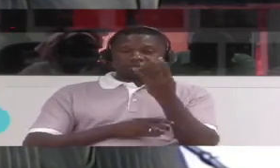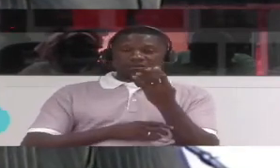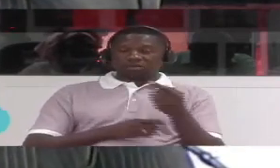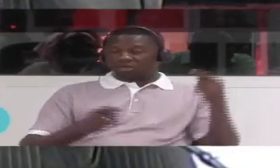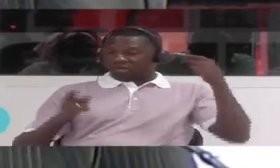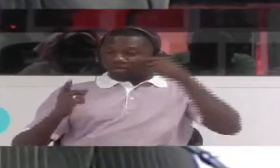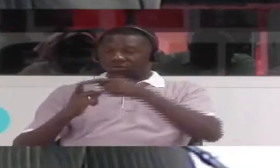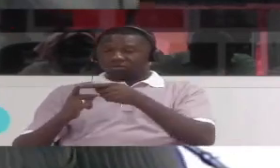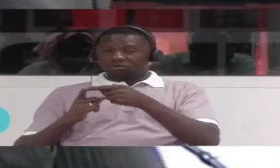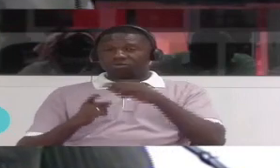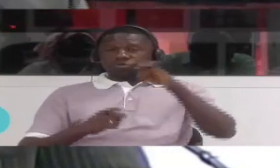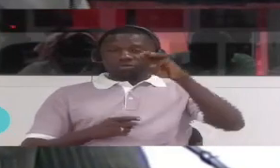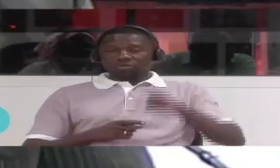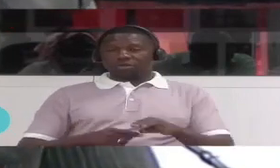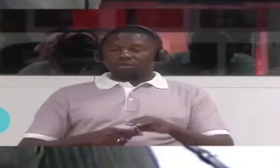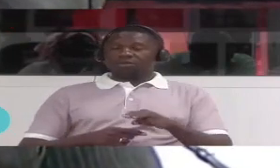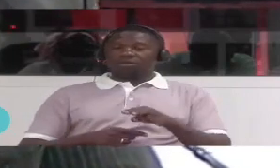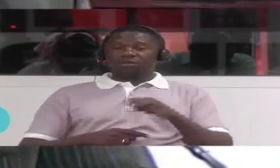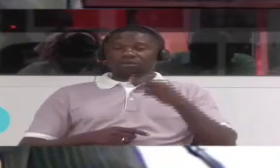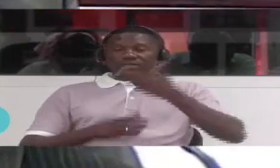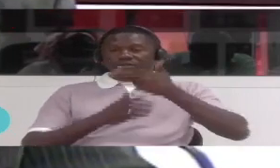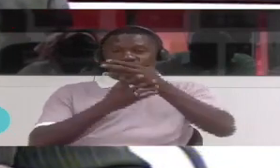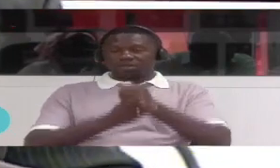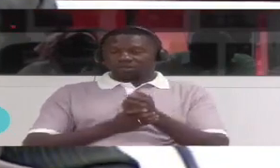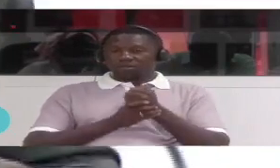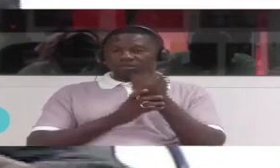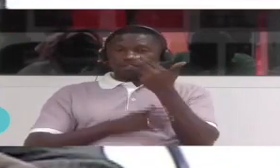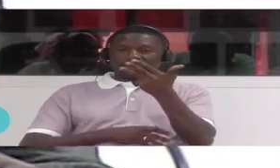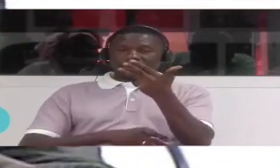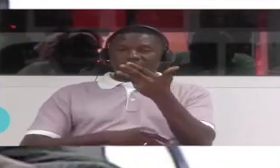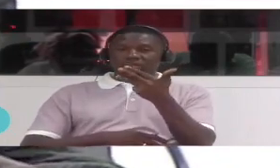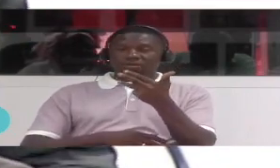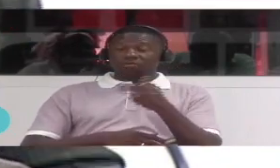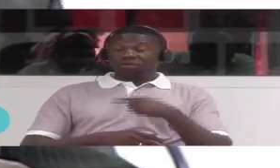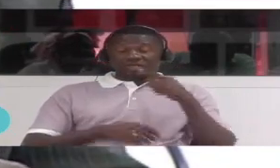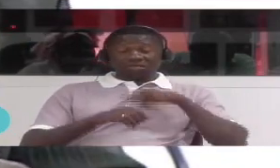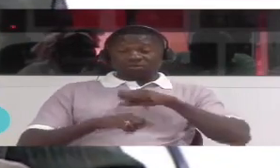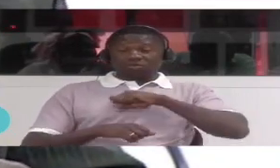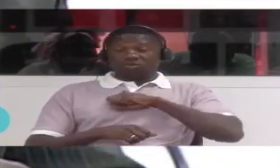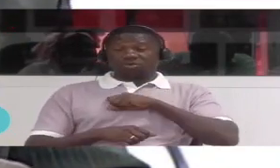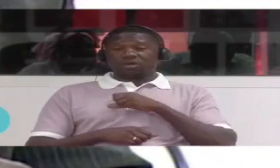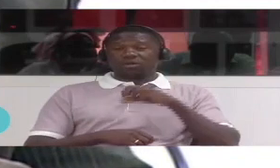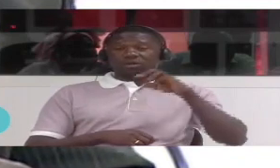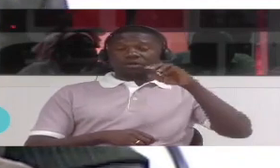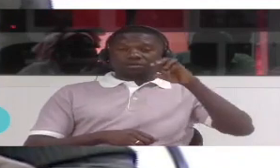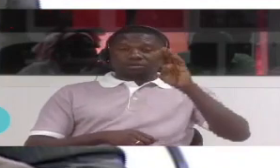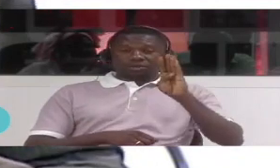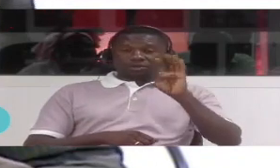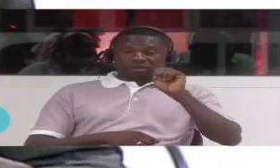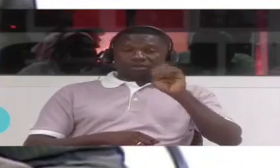99, the paper was still owned by Mr. Best. He appointed Theophilus